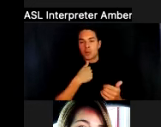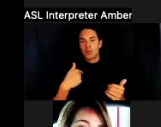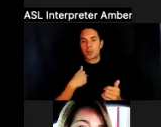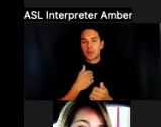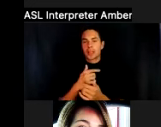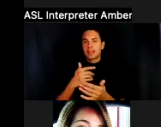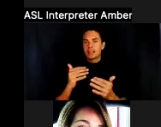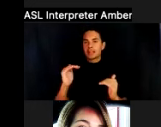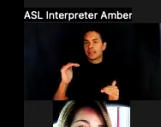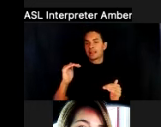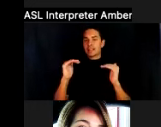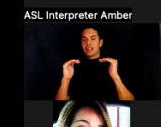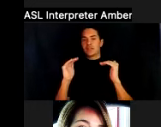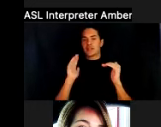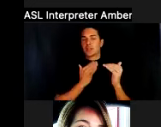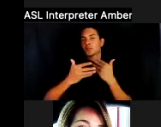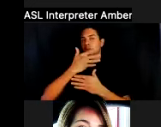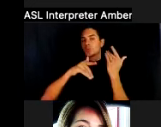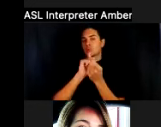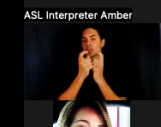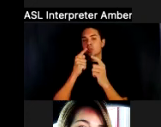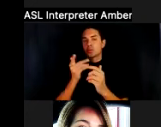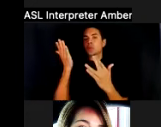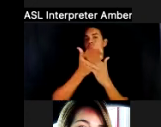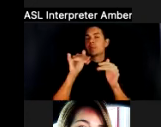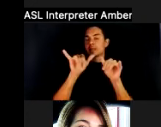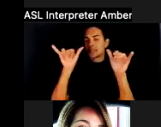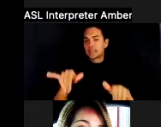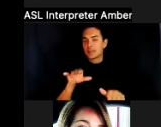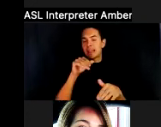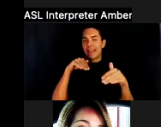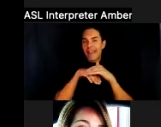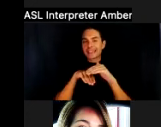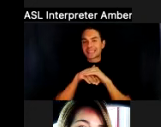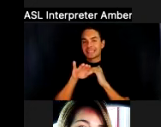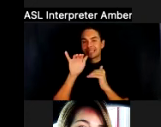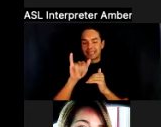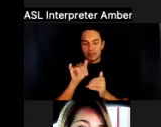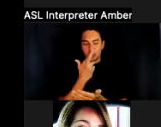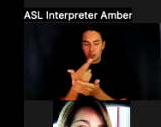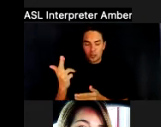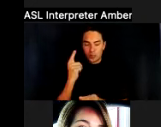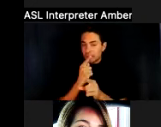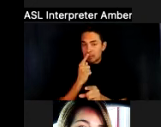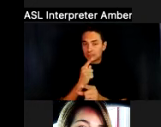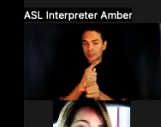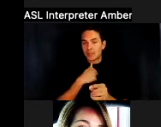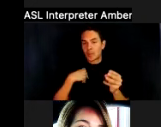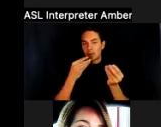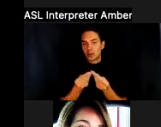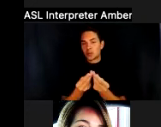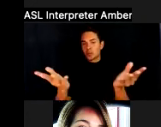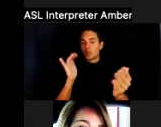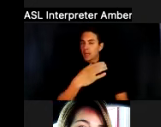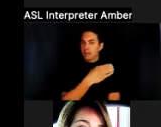social change to be able to disrupt those systems and then also access those resources, right? Redistribute that